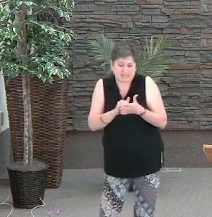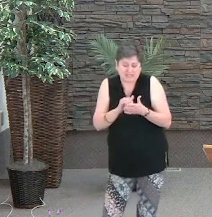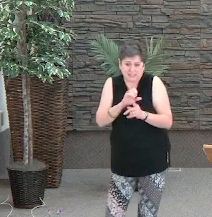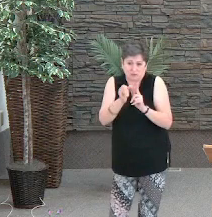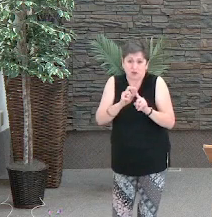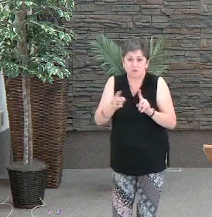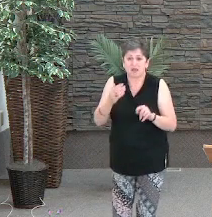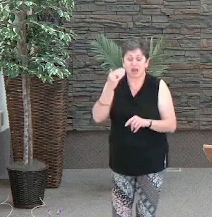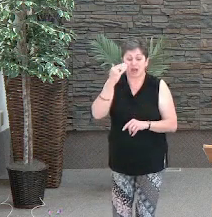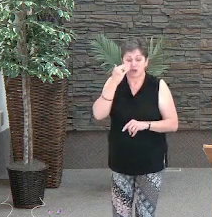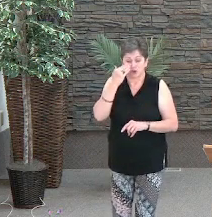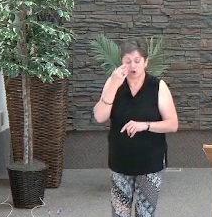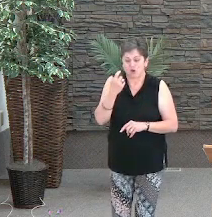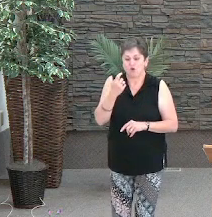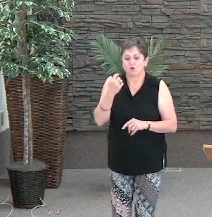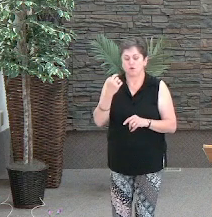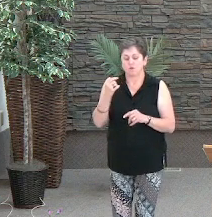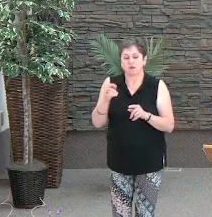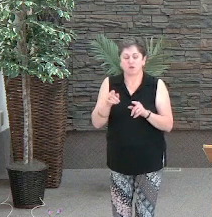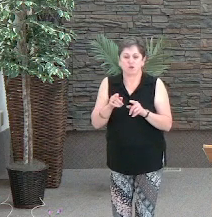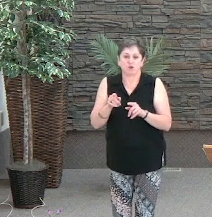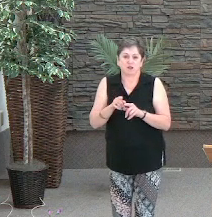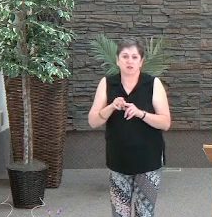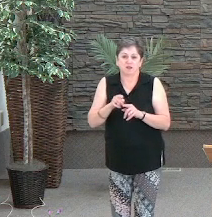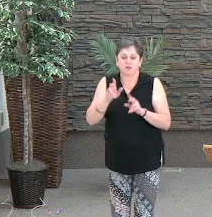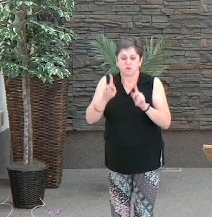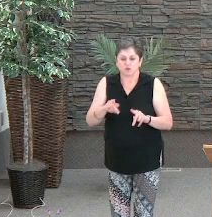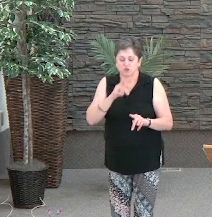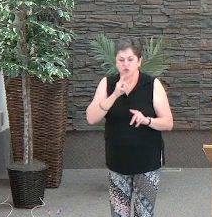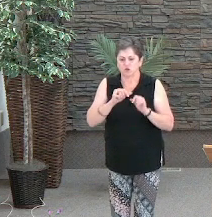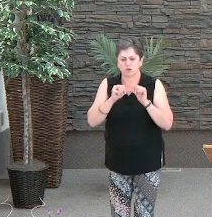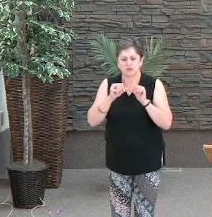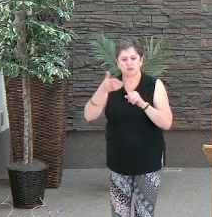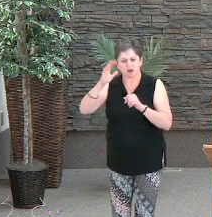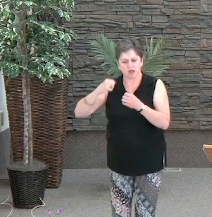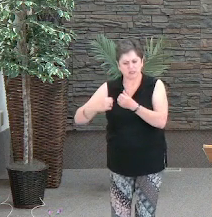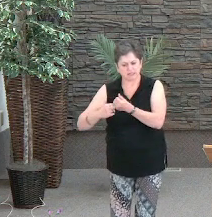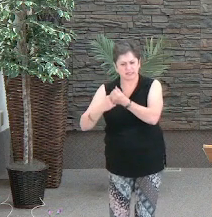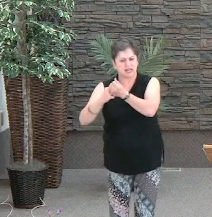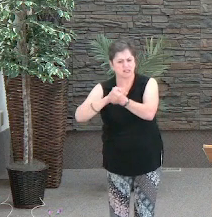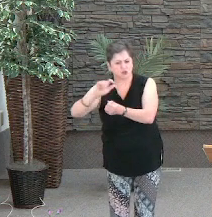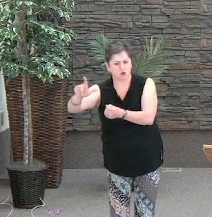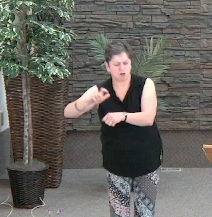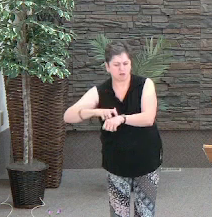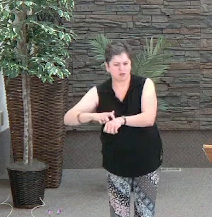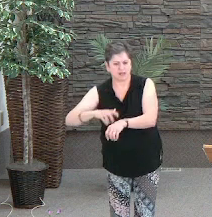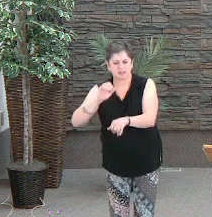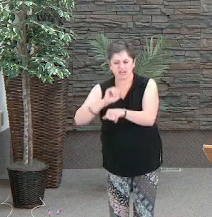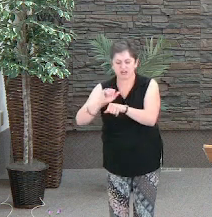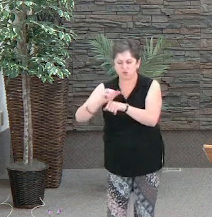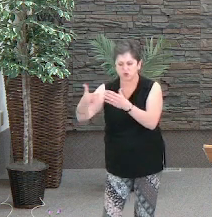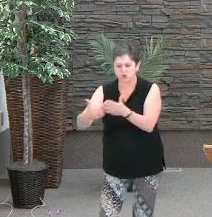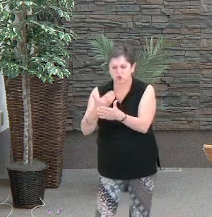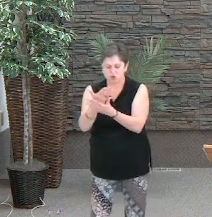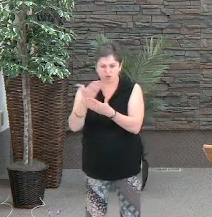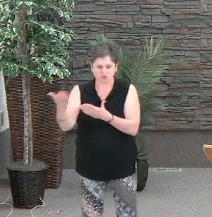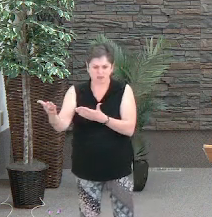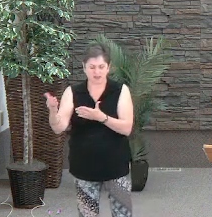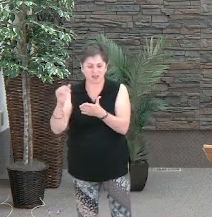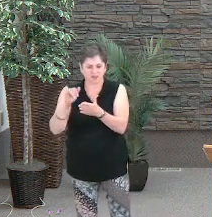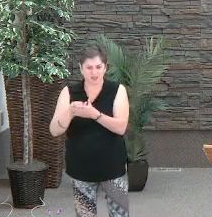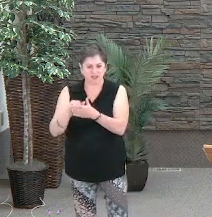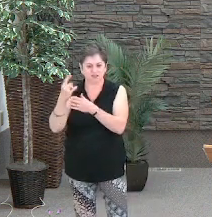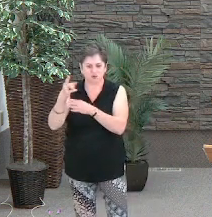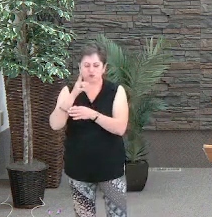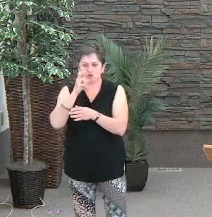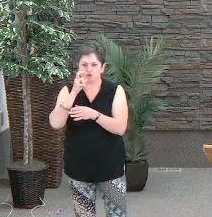or not, but I know that it would be just like God. The one who sustains all things and even works new things, is the one